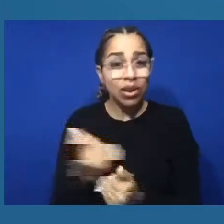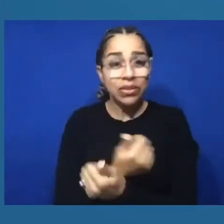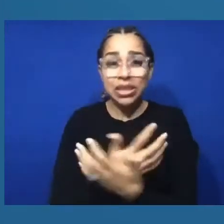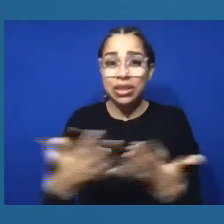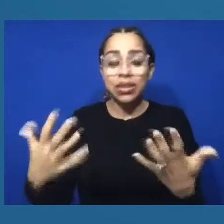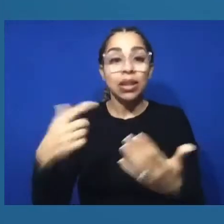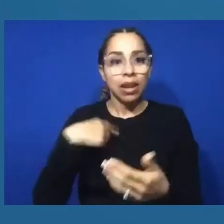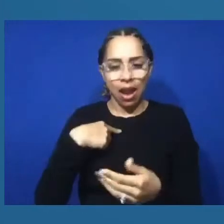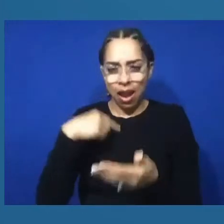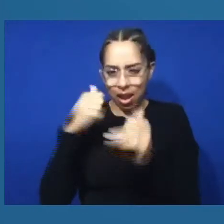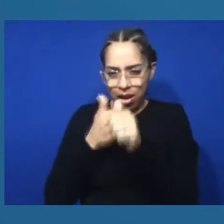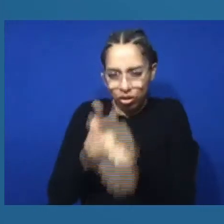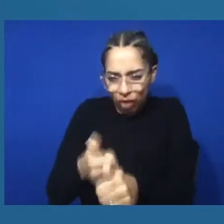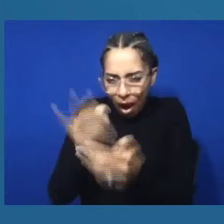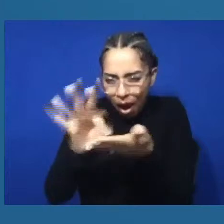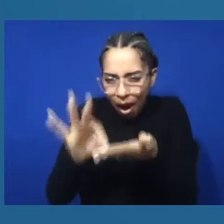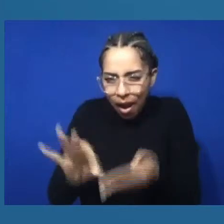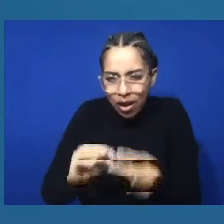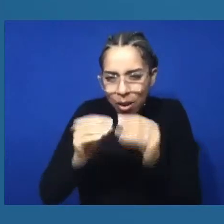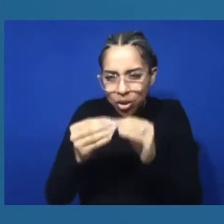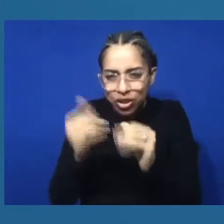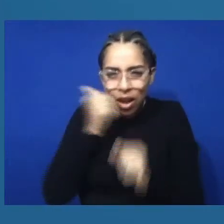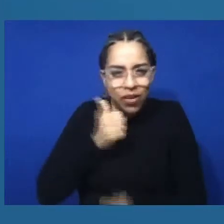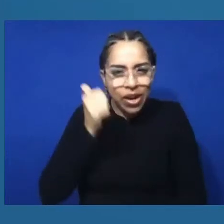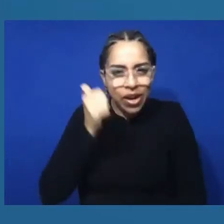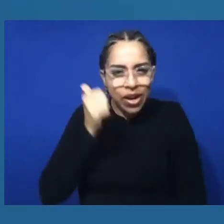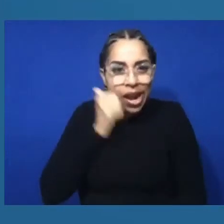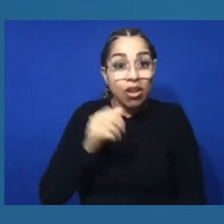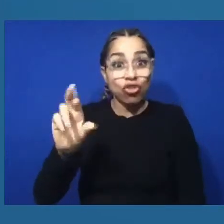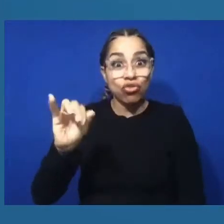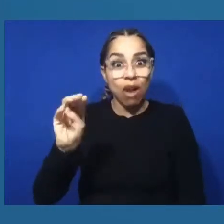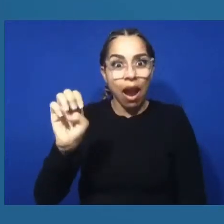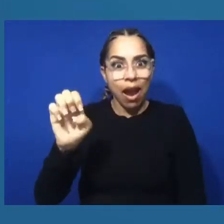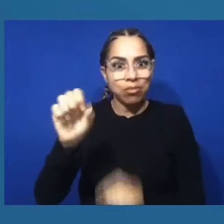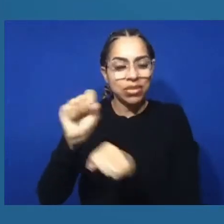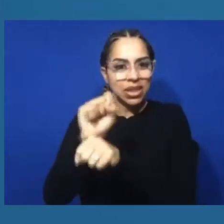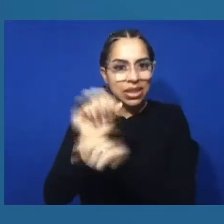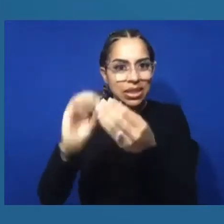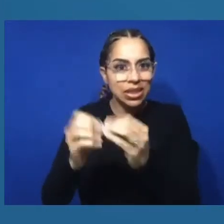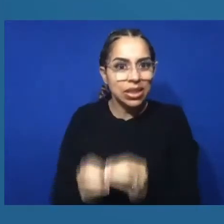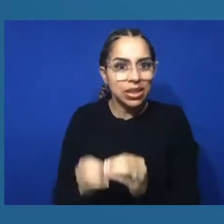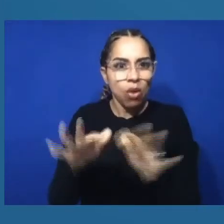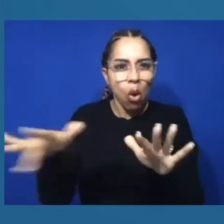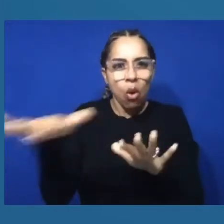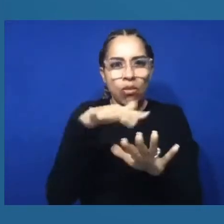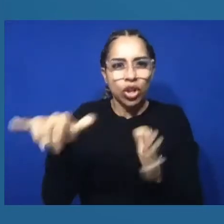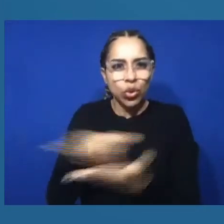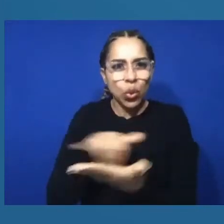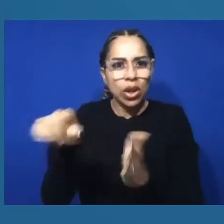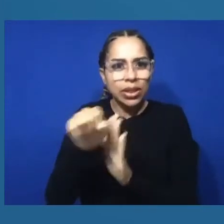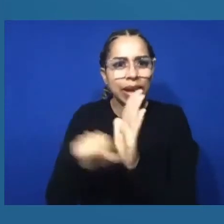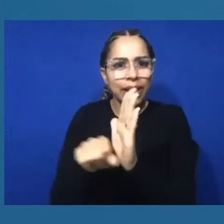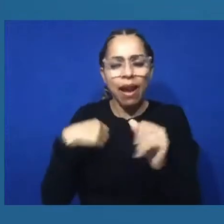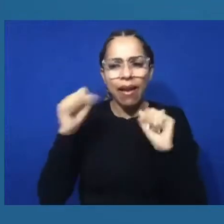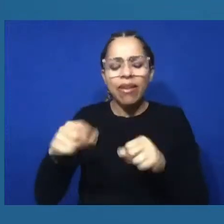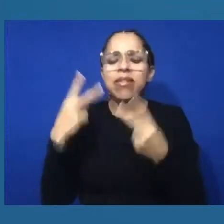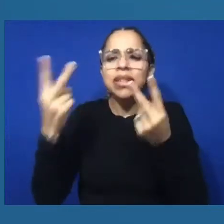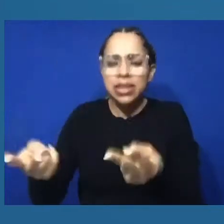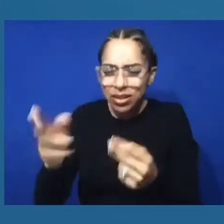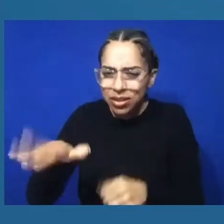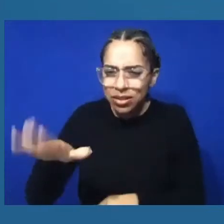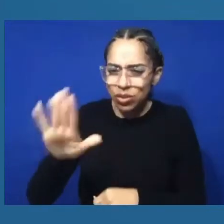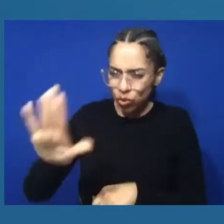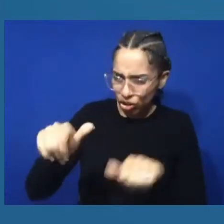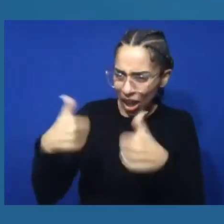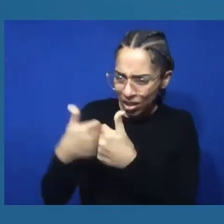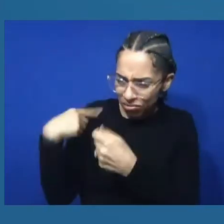what crime statistics look like across the state, I'm able to go there and say, what are some of the challenges you have, but how'd you overcome them? And the answer